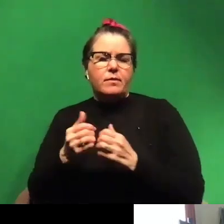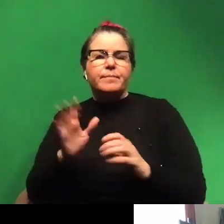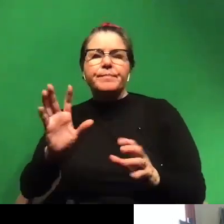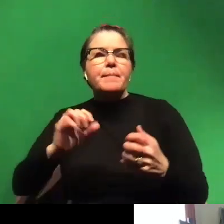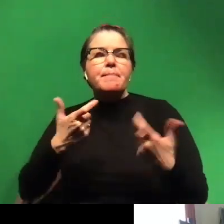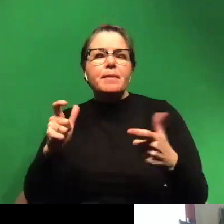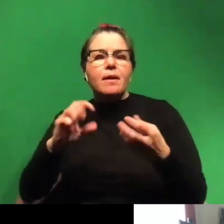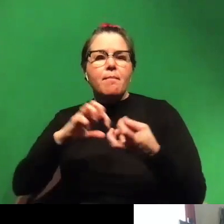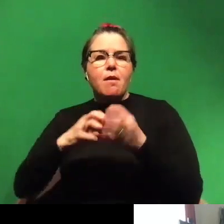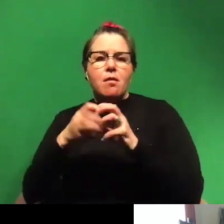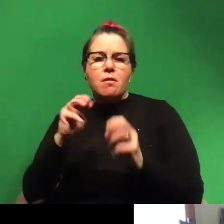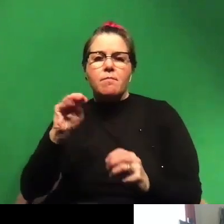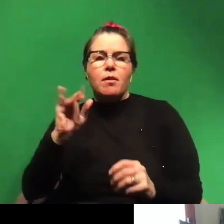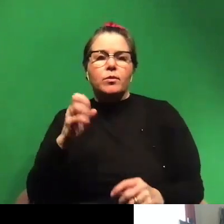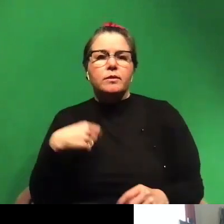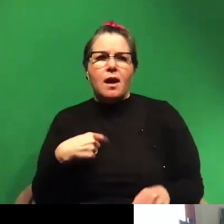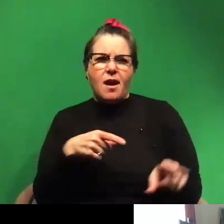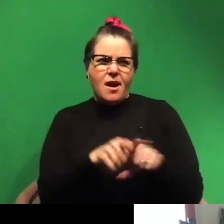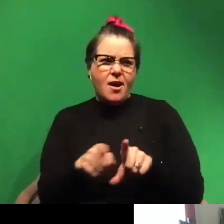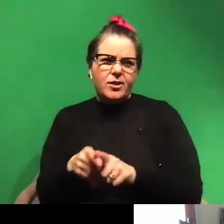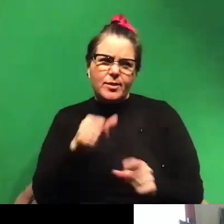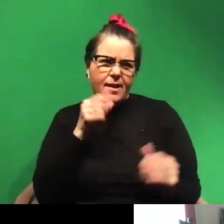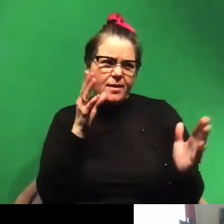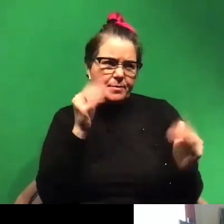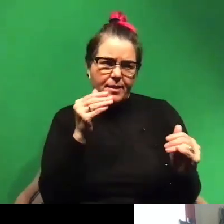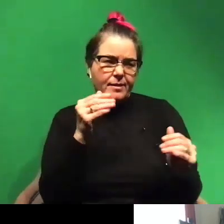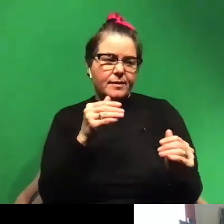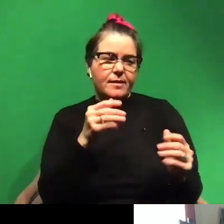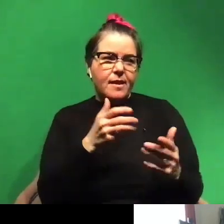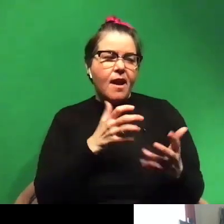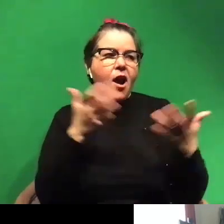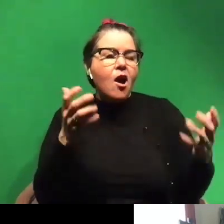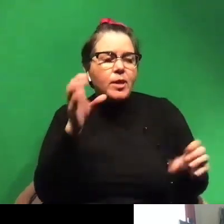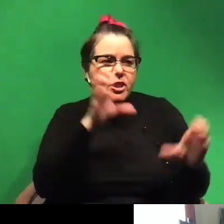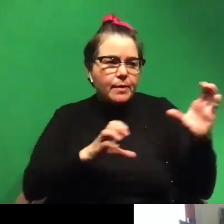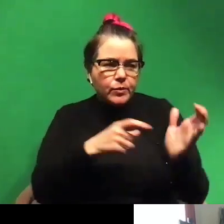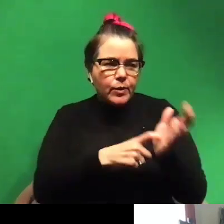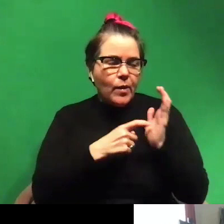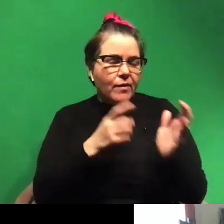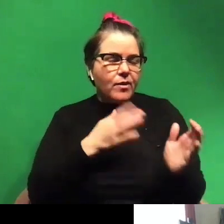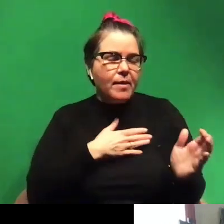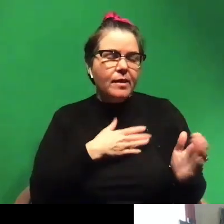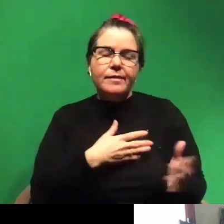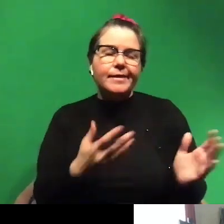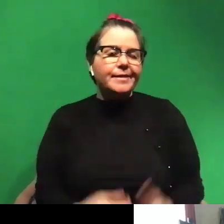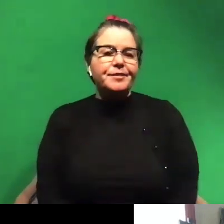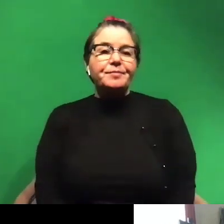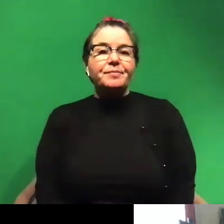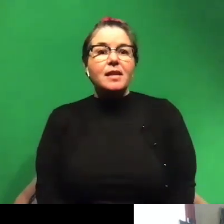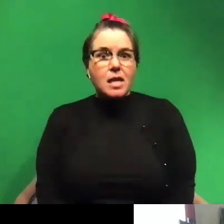molecules. Yeah, I also didn't anticipate the amount of biochemistry I would need when I became a scientist. I was